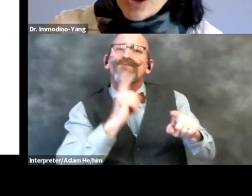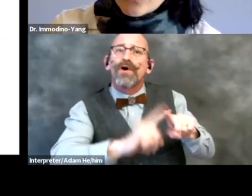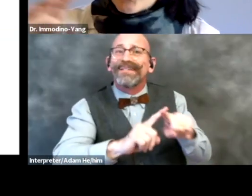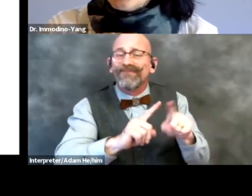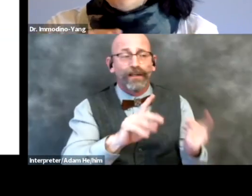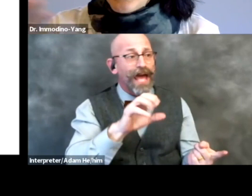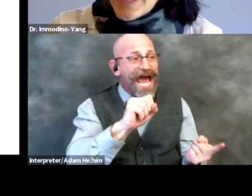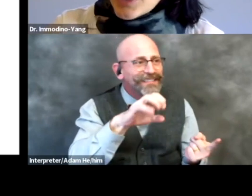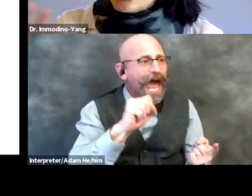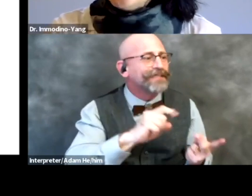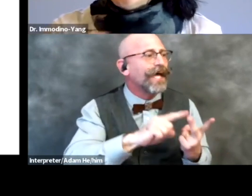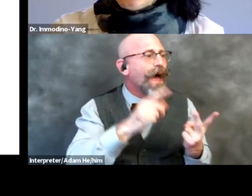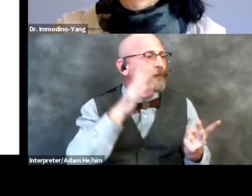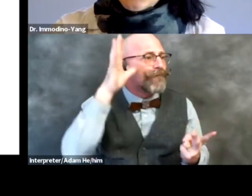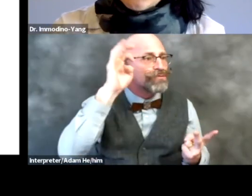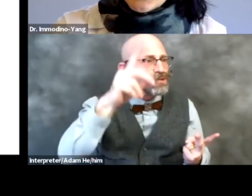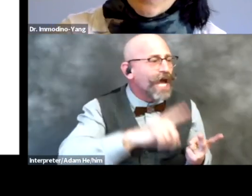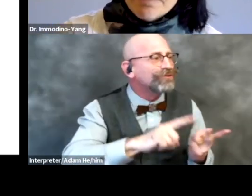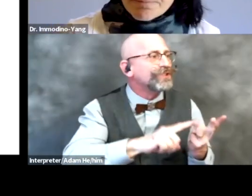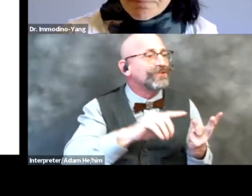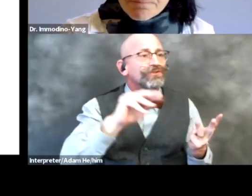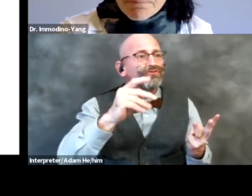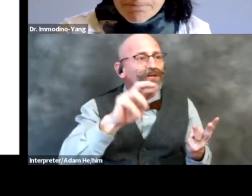level, gender, age,